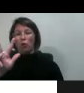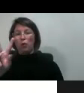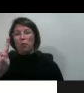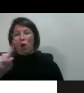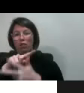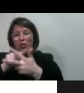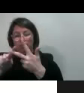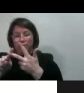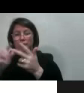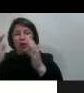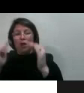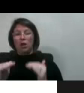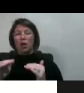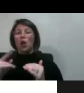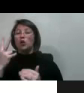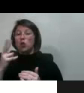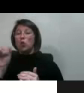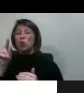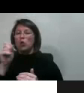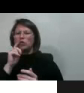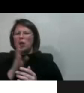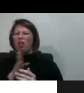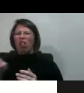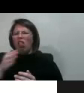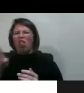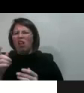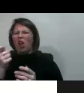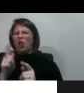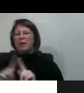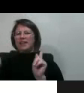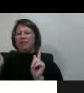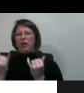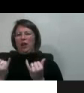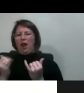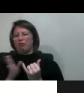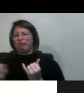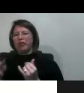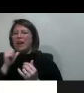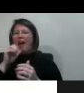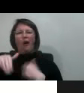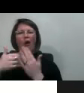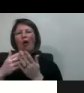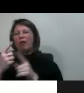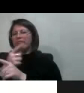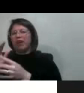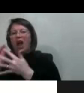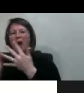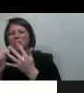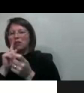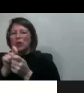There are 2 routes with some routing changes. So we may not be operating all the variants or particular